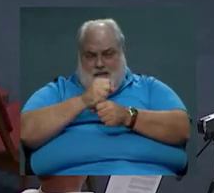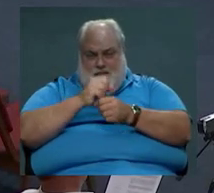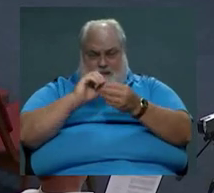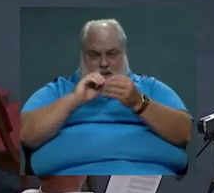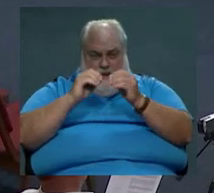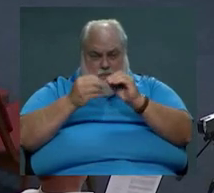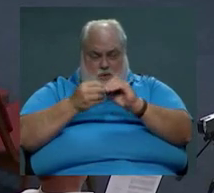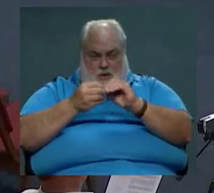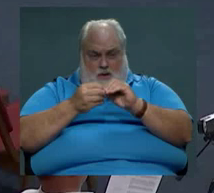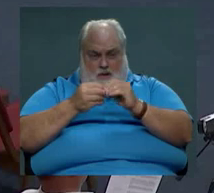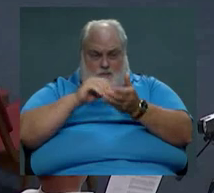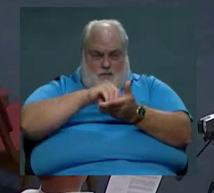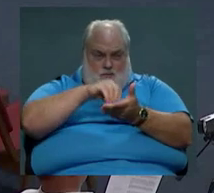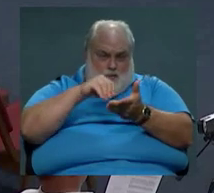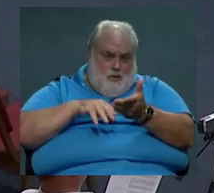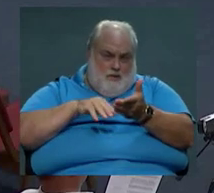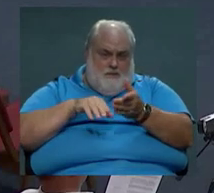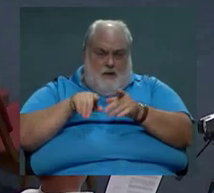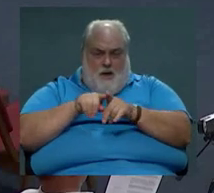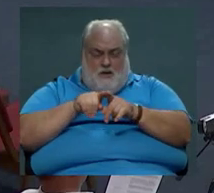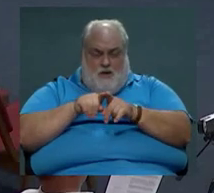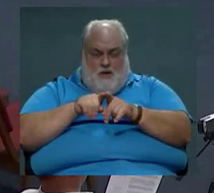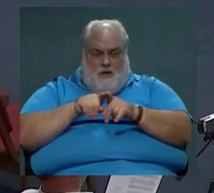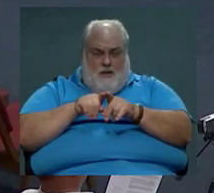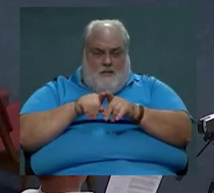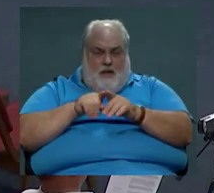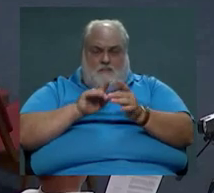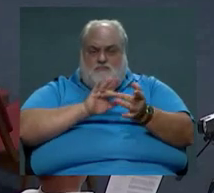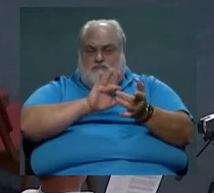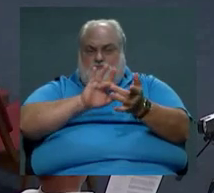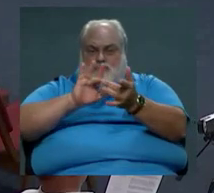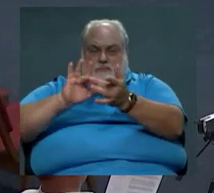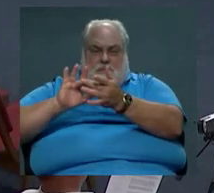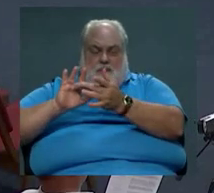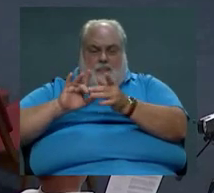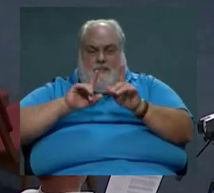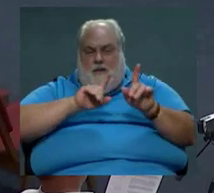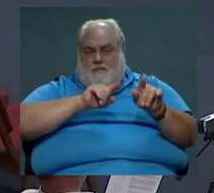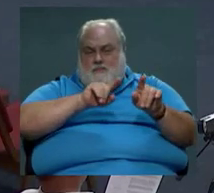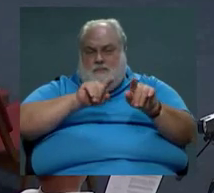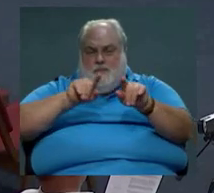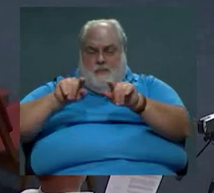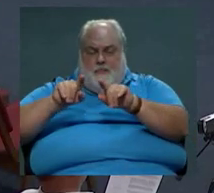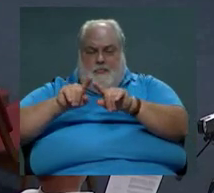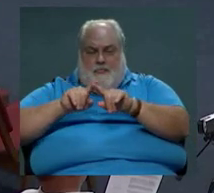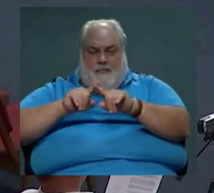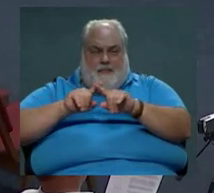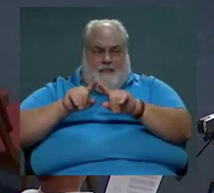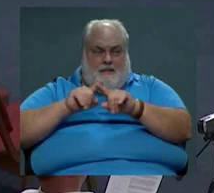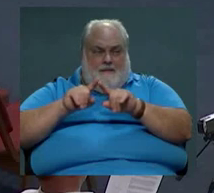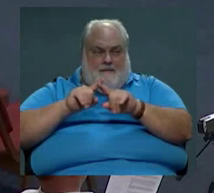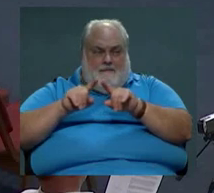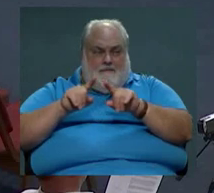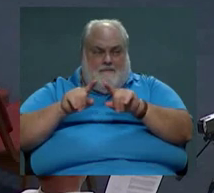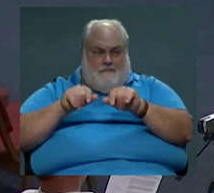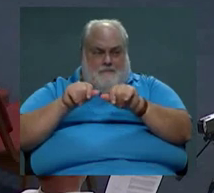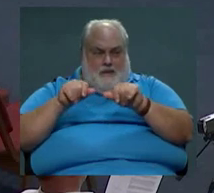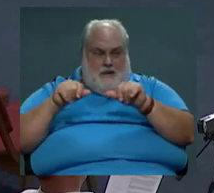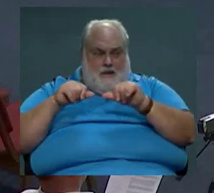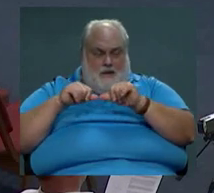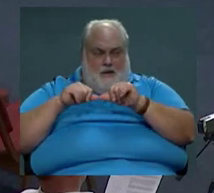number of students. They also do outreach. I know they're going out to Director Wright's